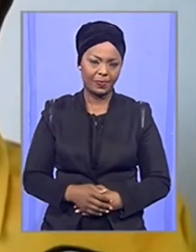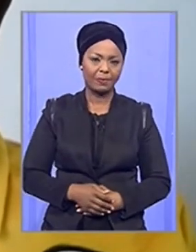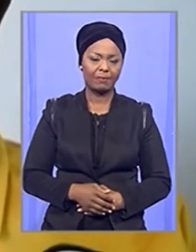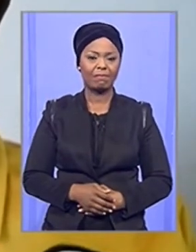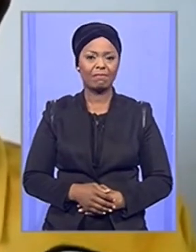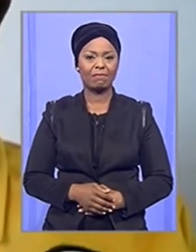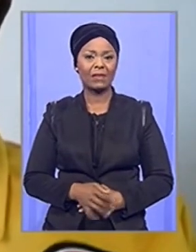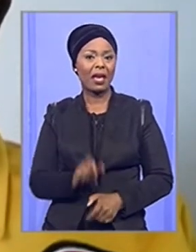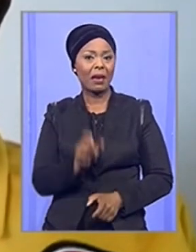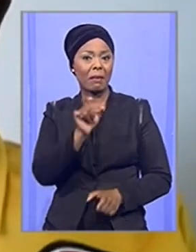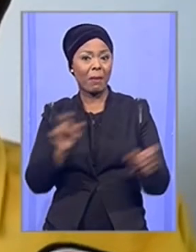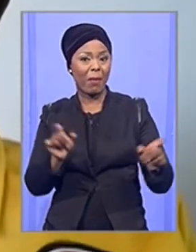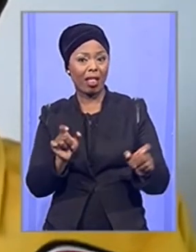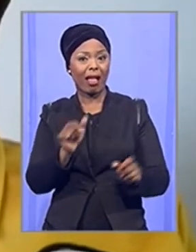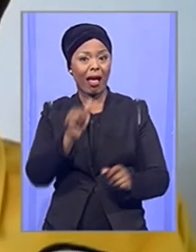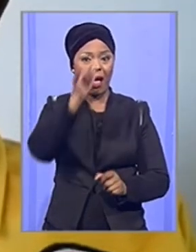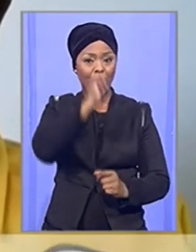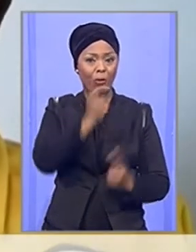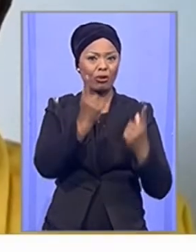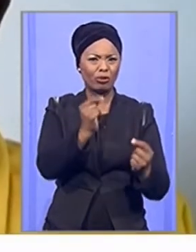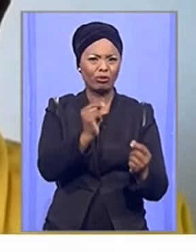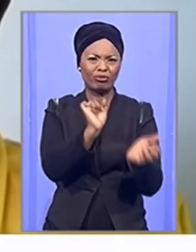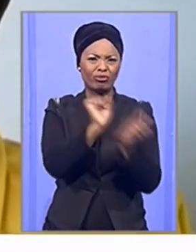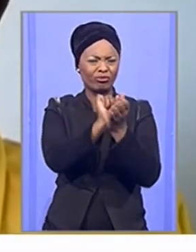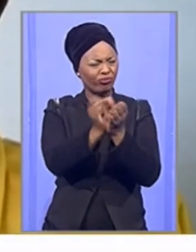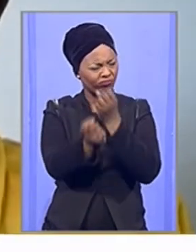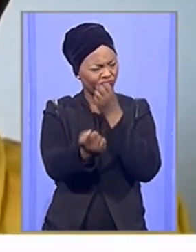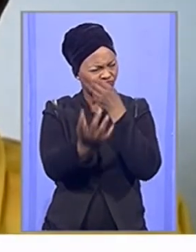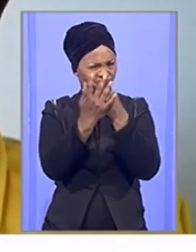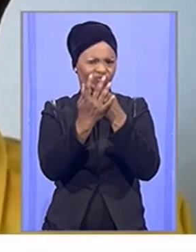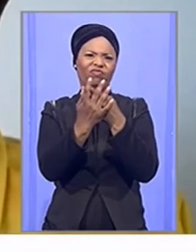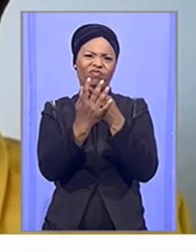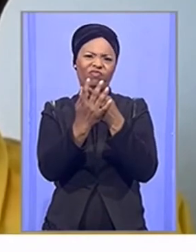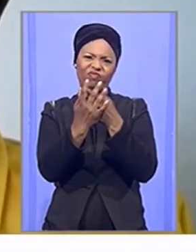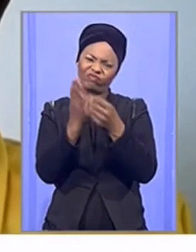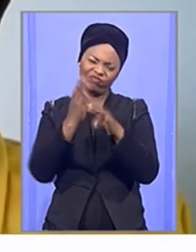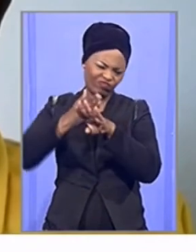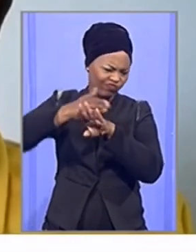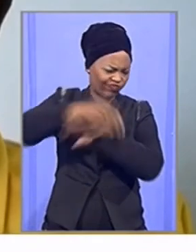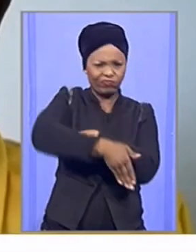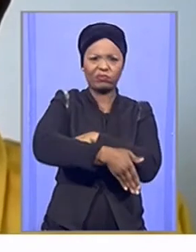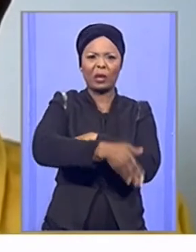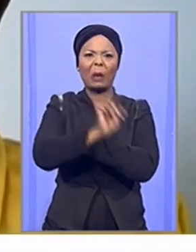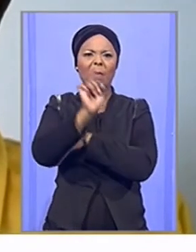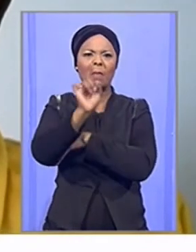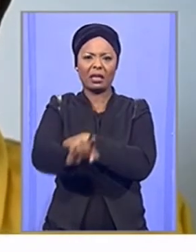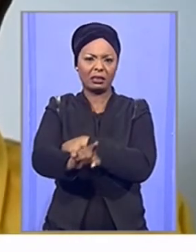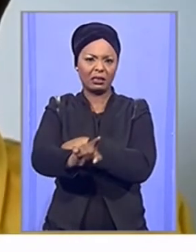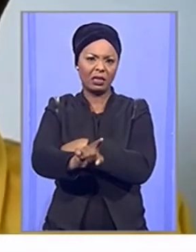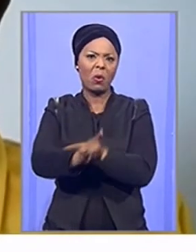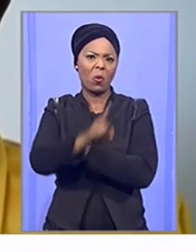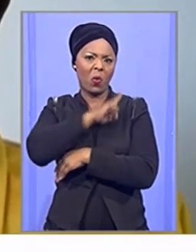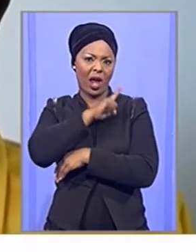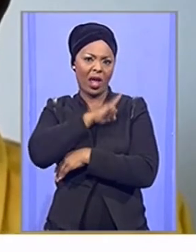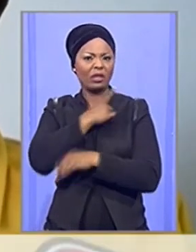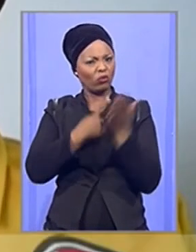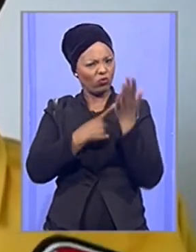criminals behind bars for a very long time to make an example